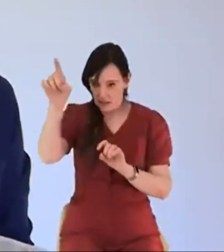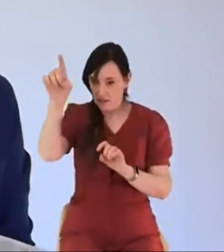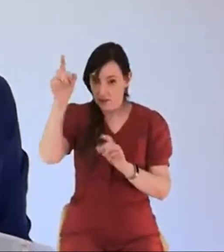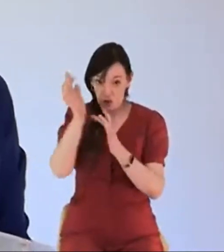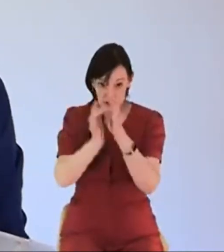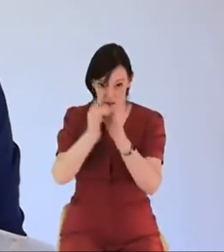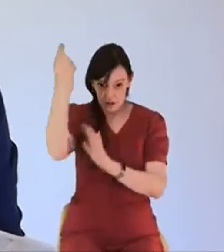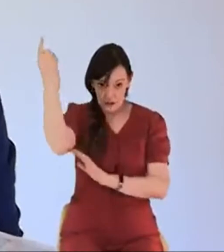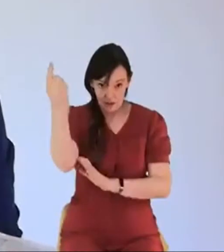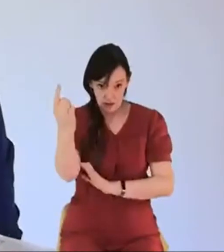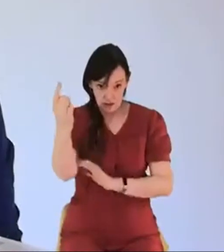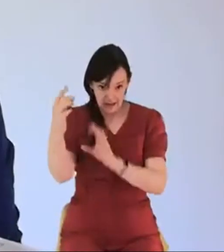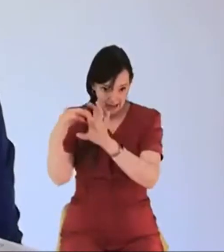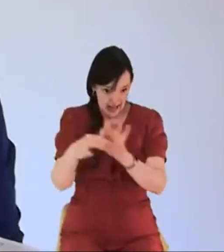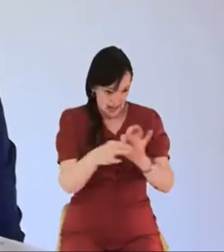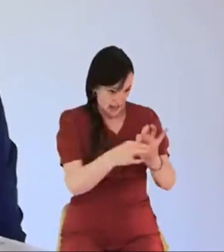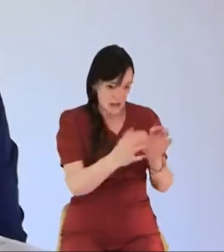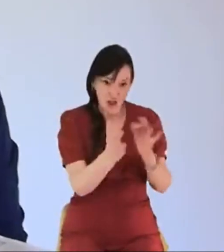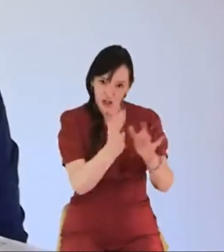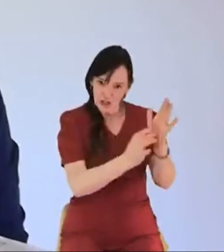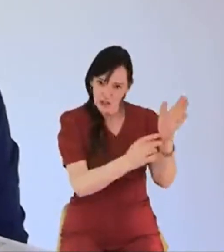the resurrection Of Jesus